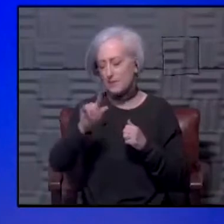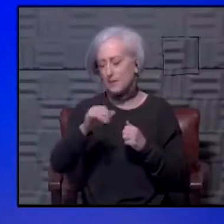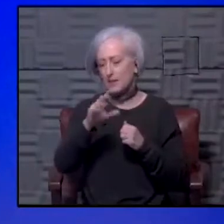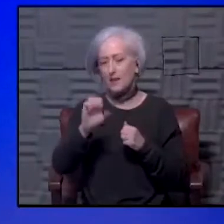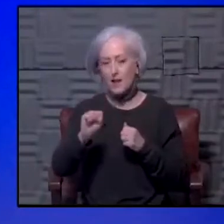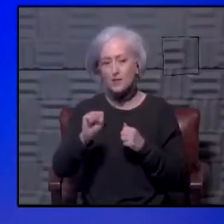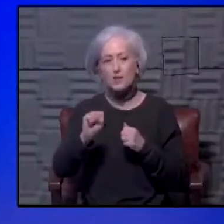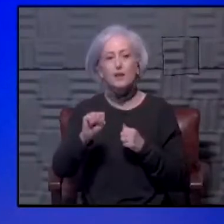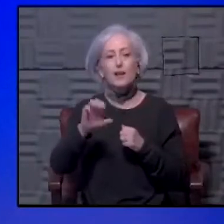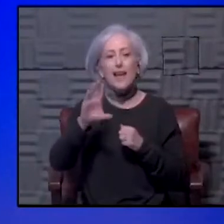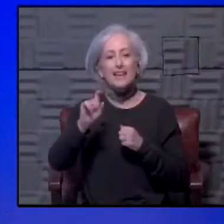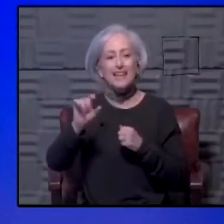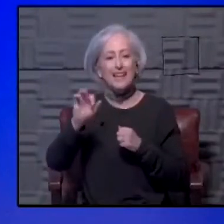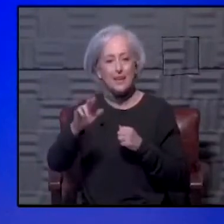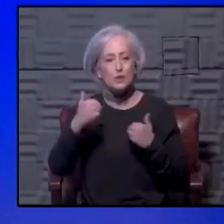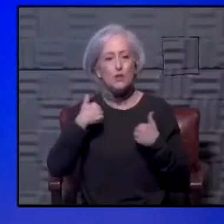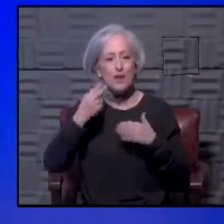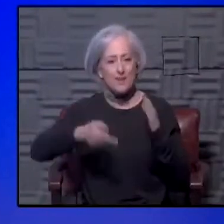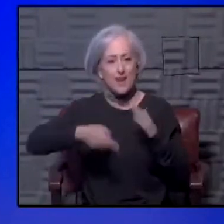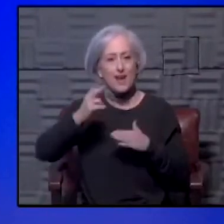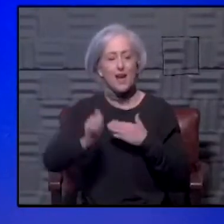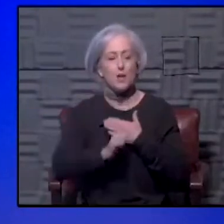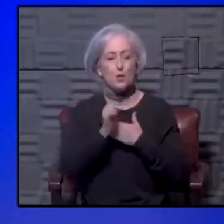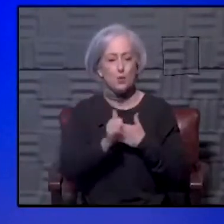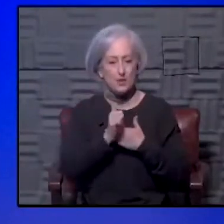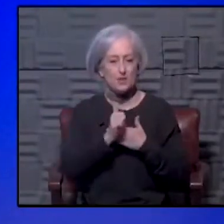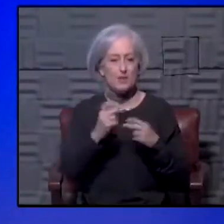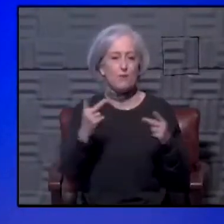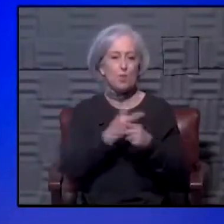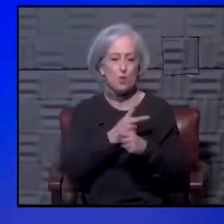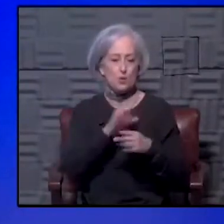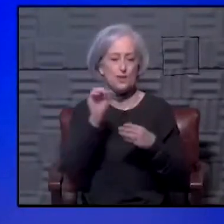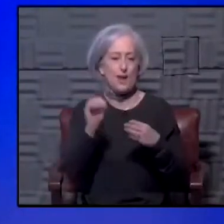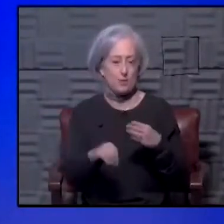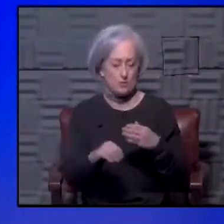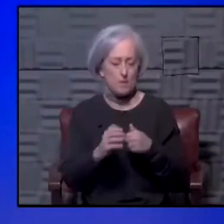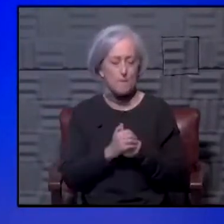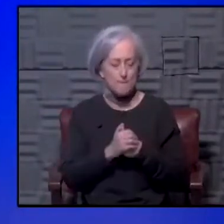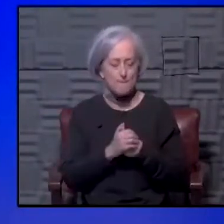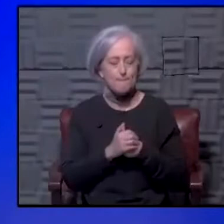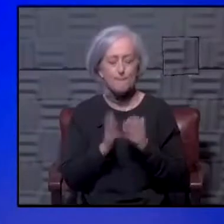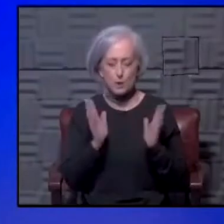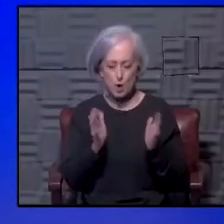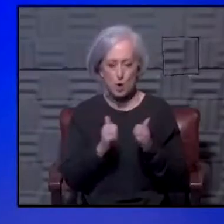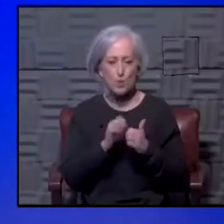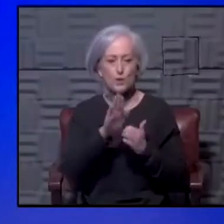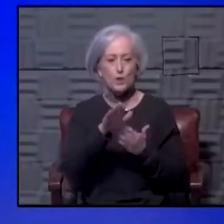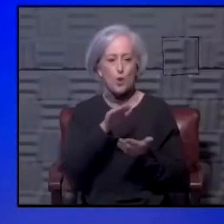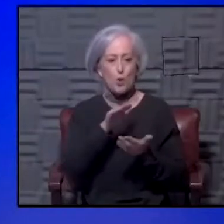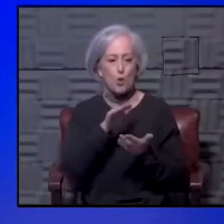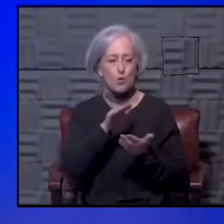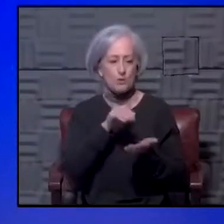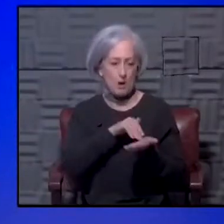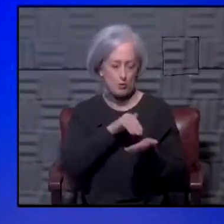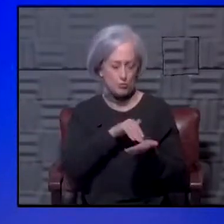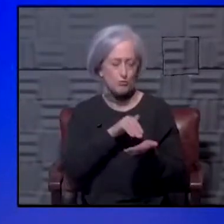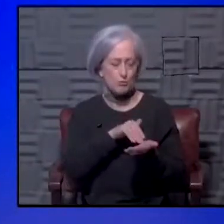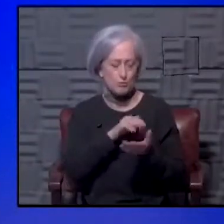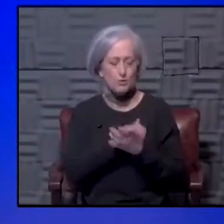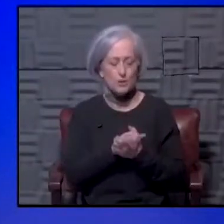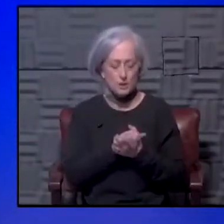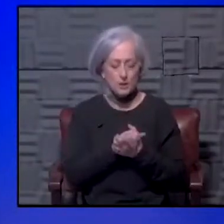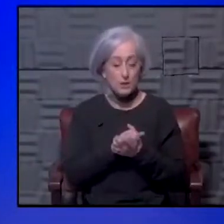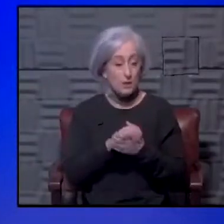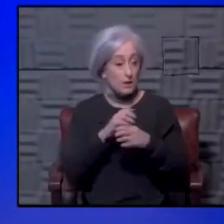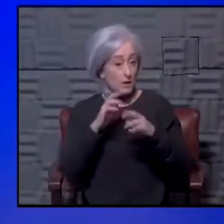cancer have a higher risk of worse outcomes. So certainly talk with your provider. We